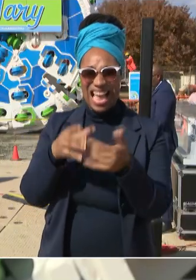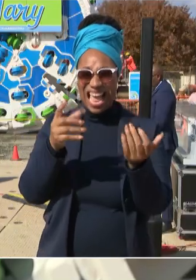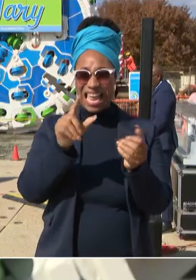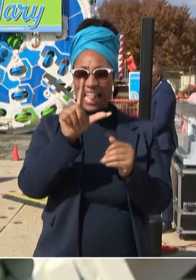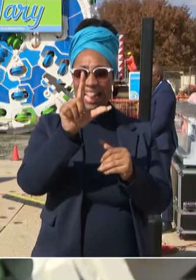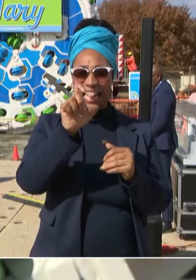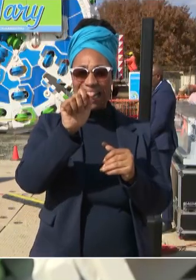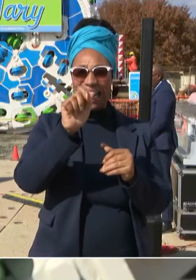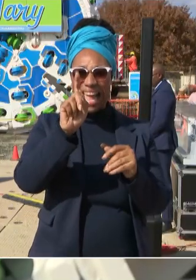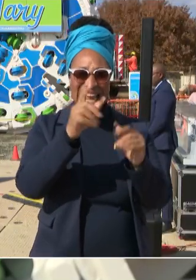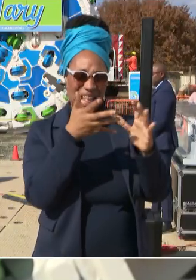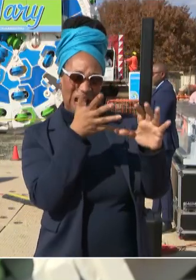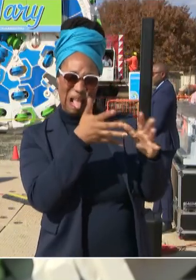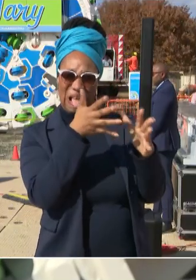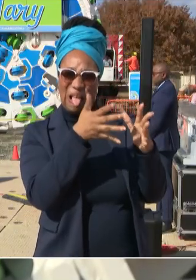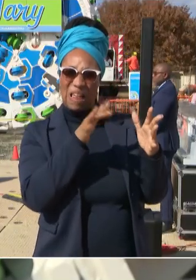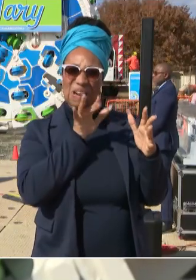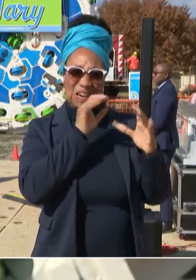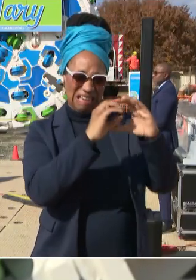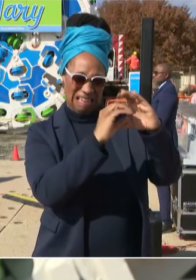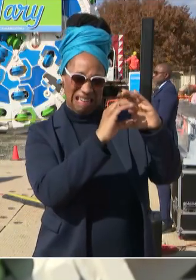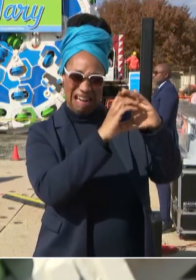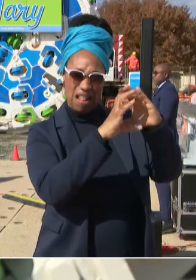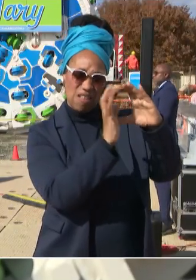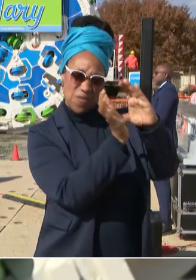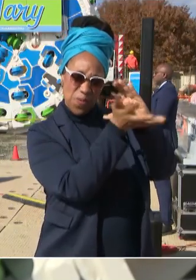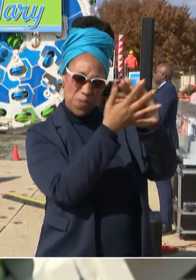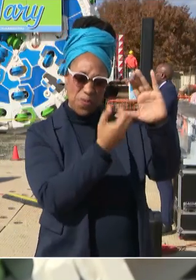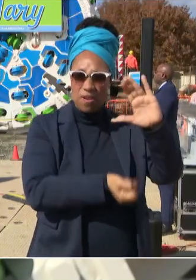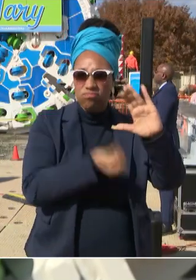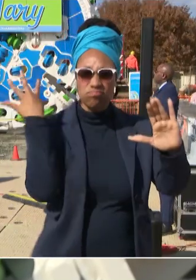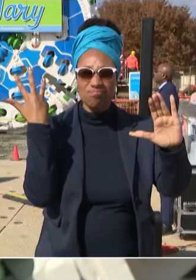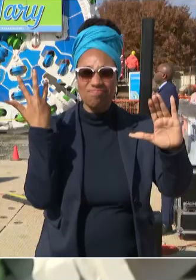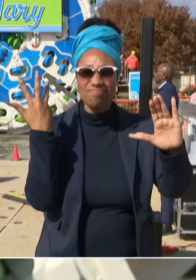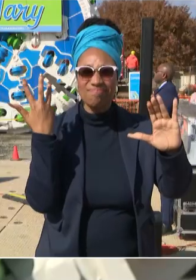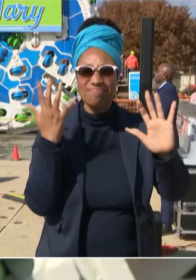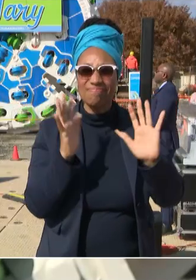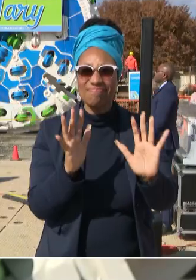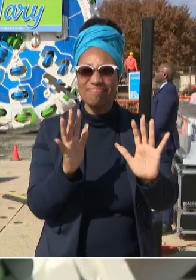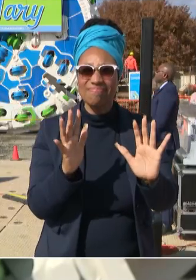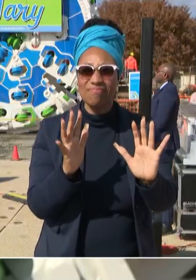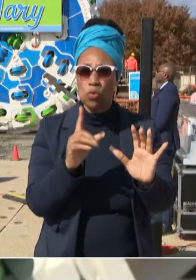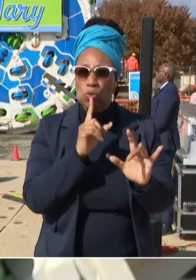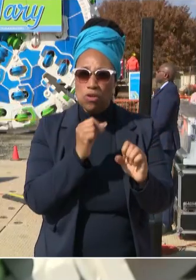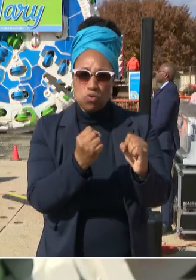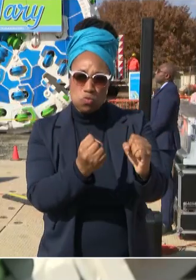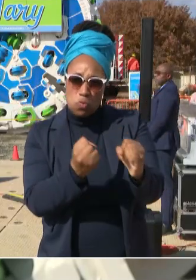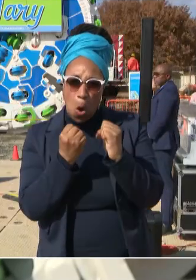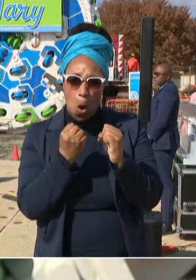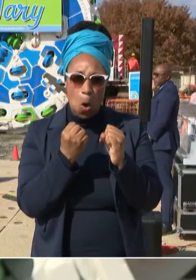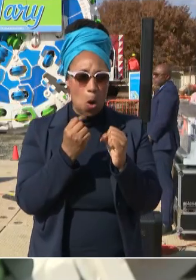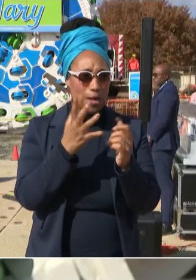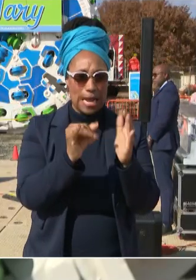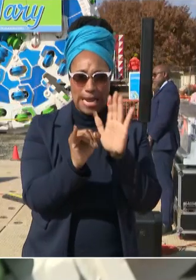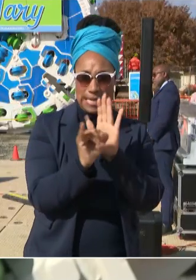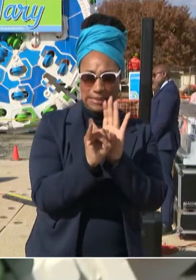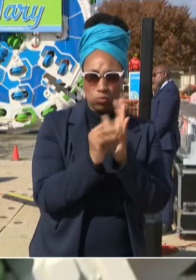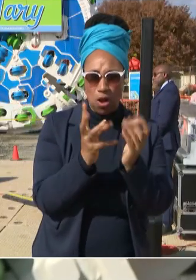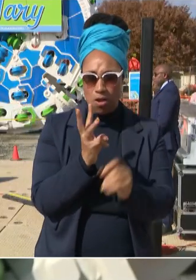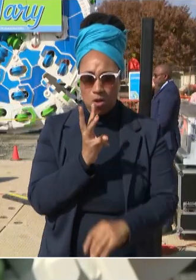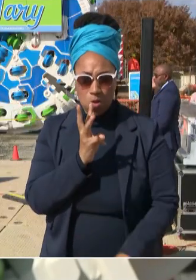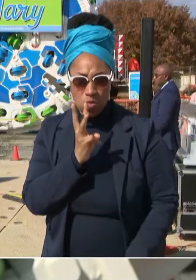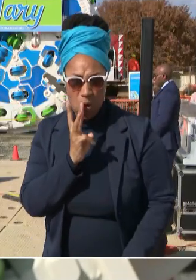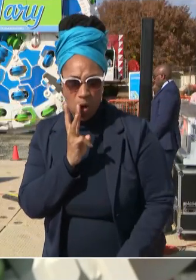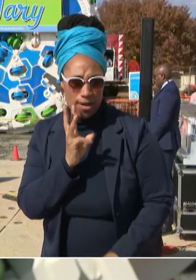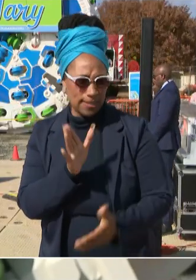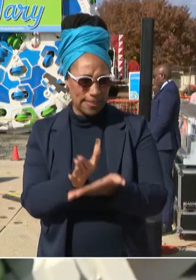to improve our water resilience and identity as a second source. My sincere thanks to Mr.